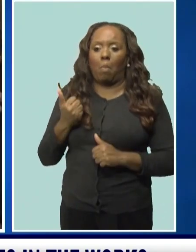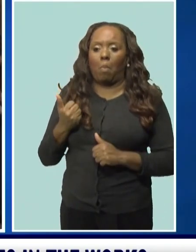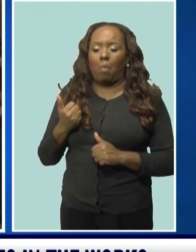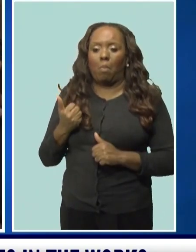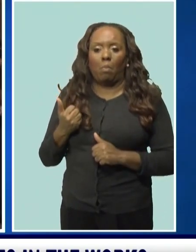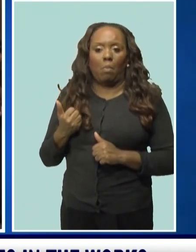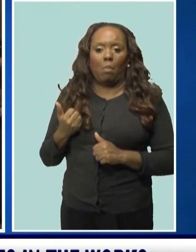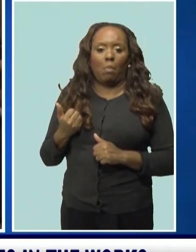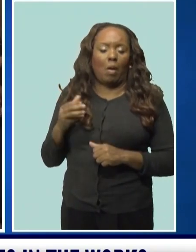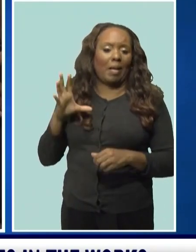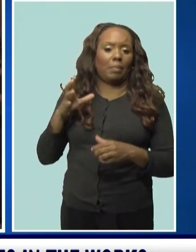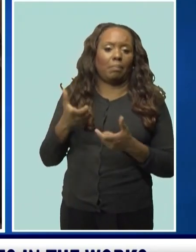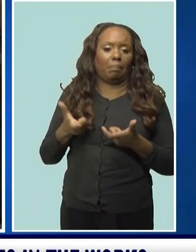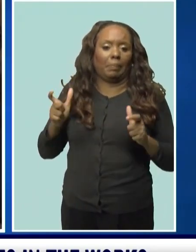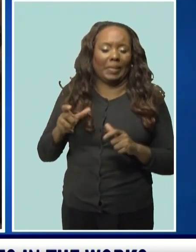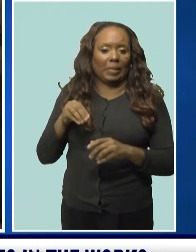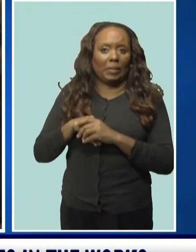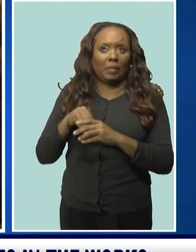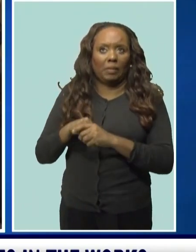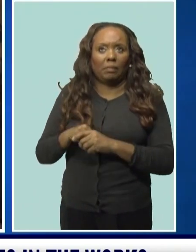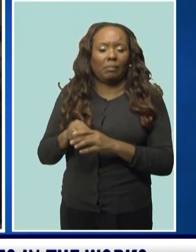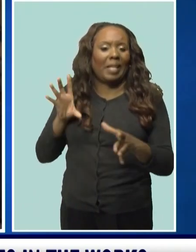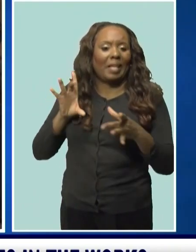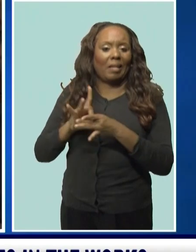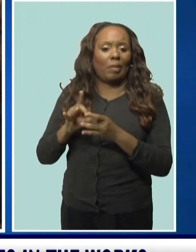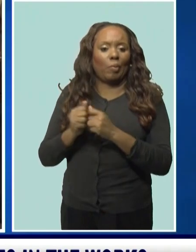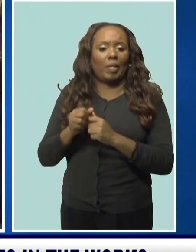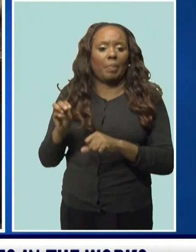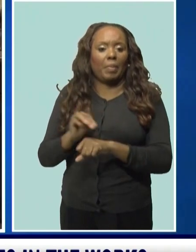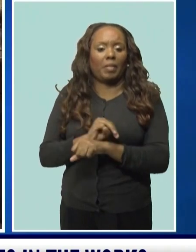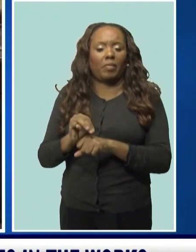infrastructure projects under the Ministry of Transport and Works.